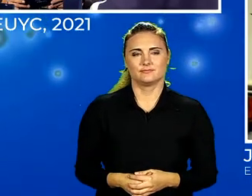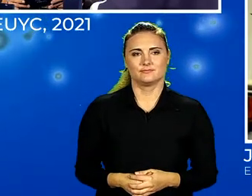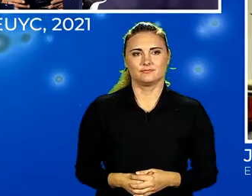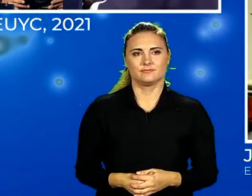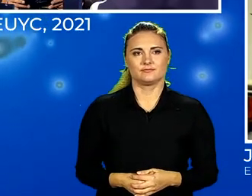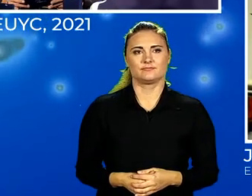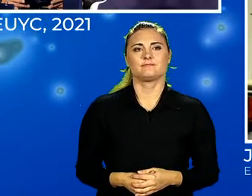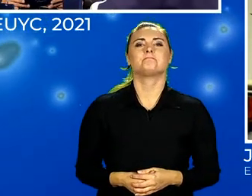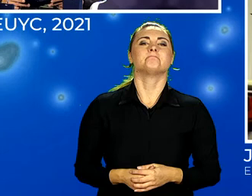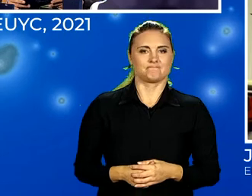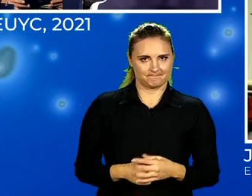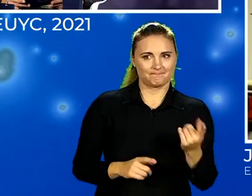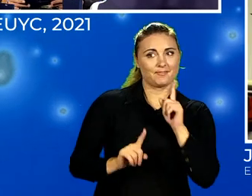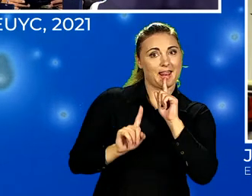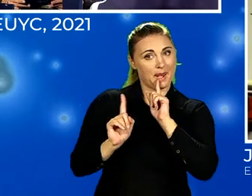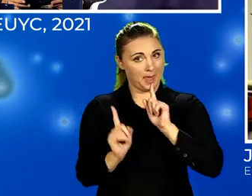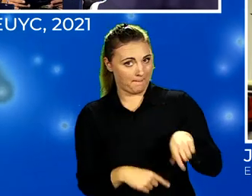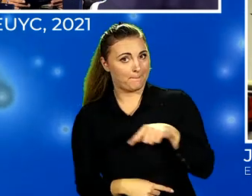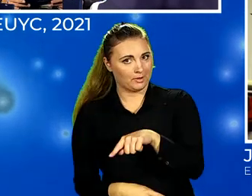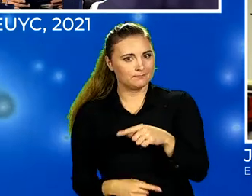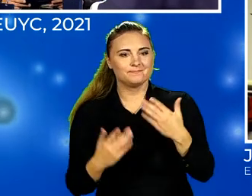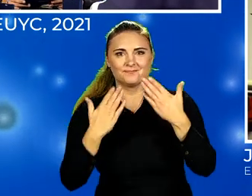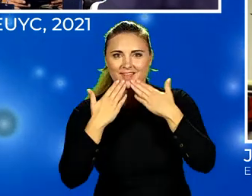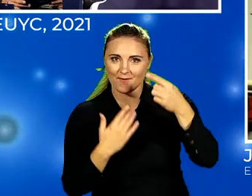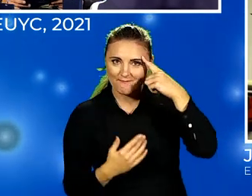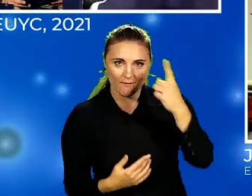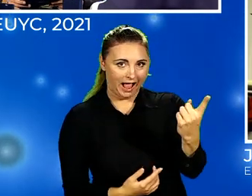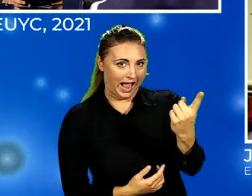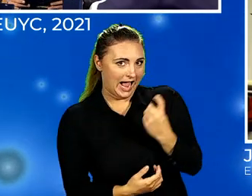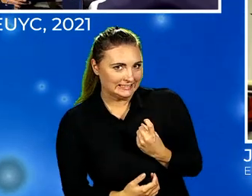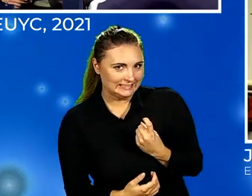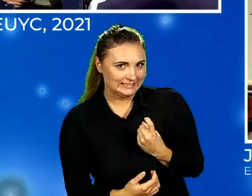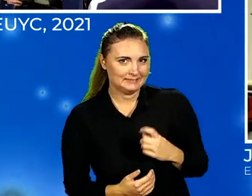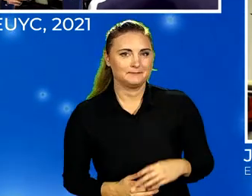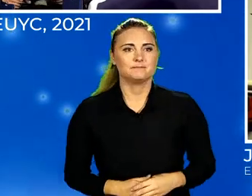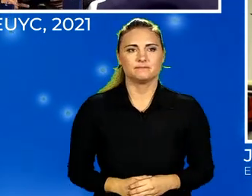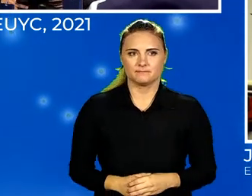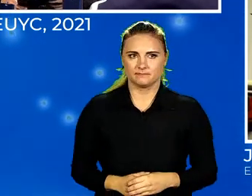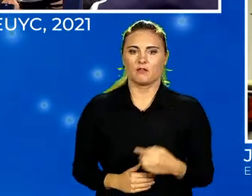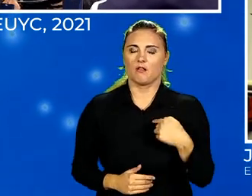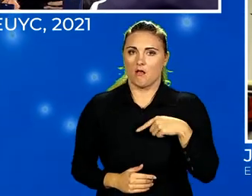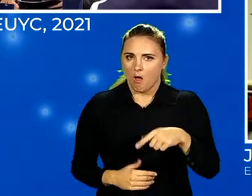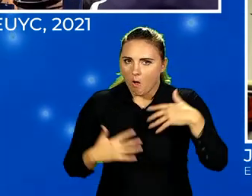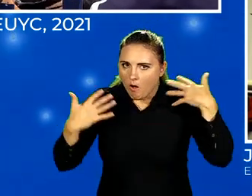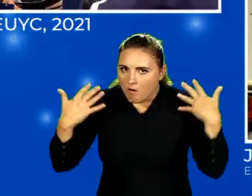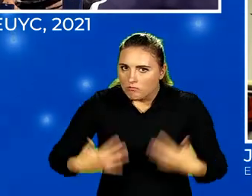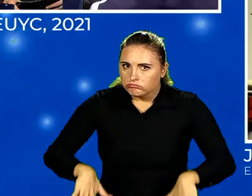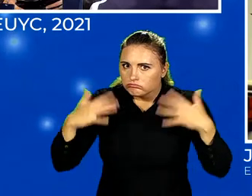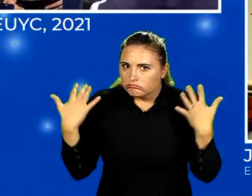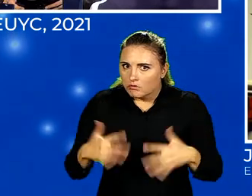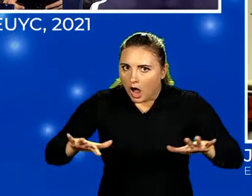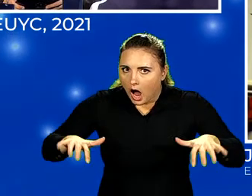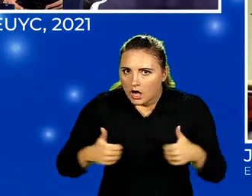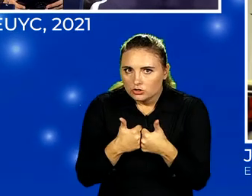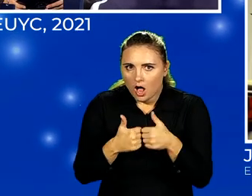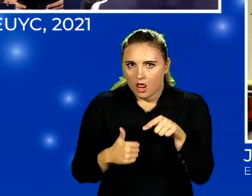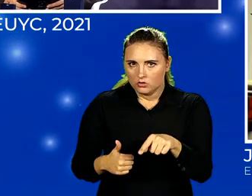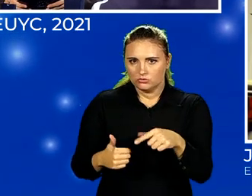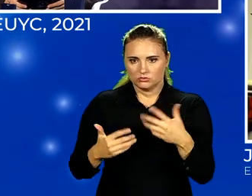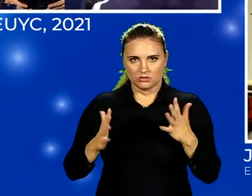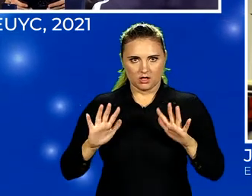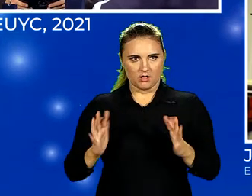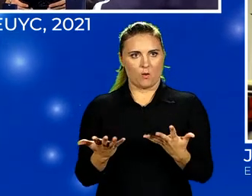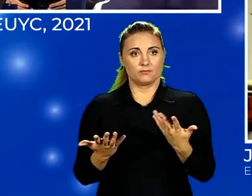Thank you very much for this question. Indeed, we have had a challenging mandate. We were very lucky to